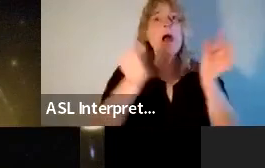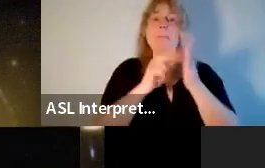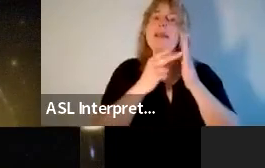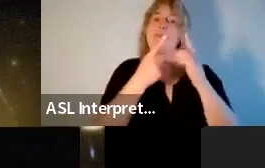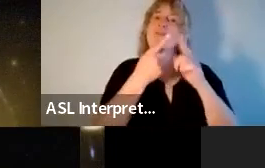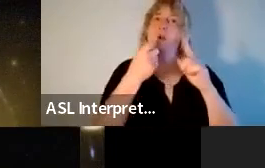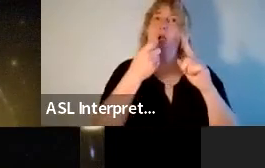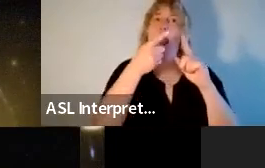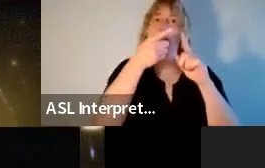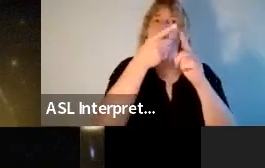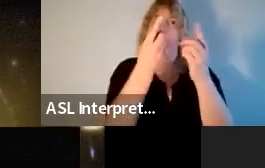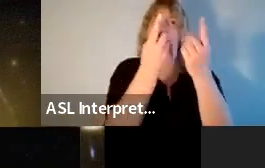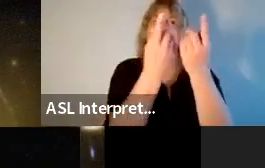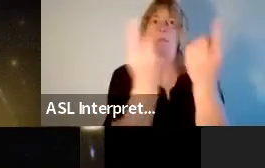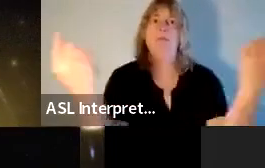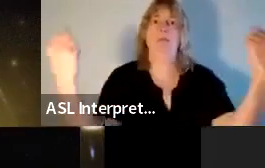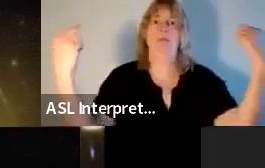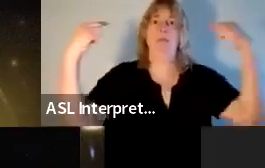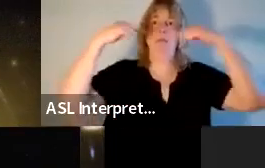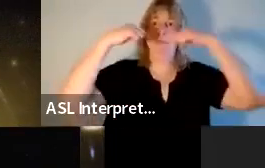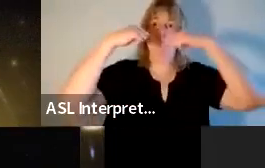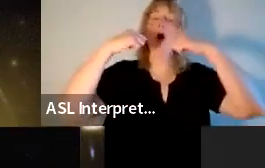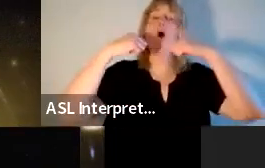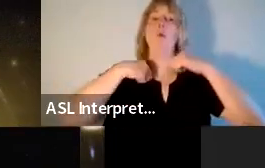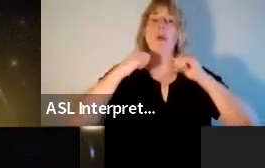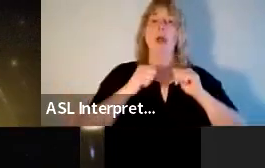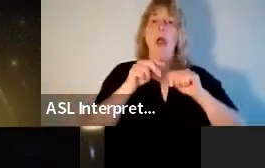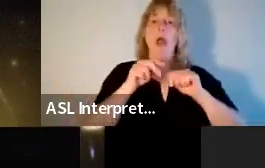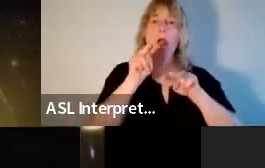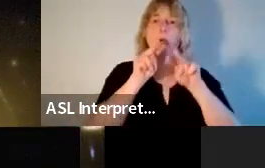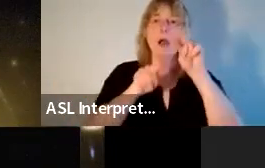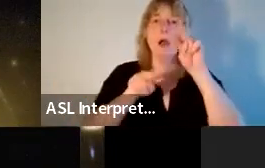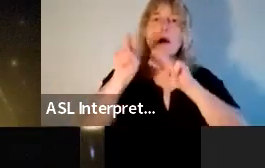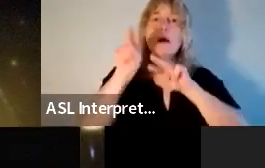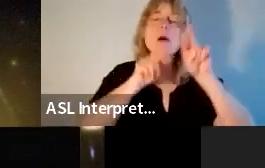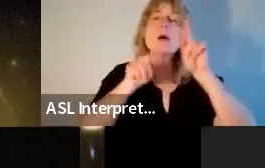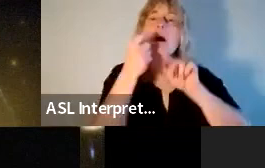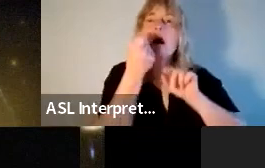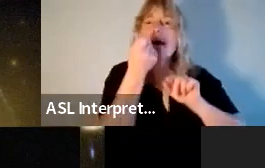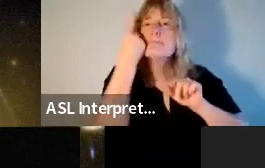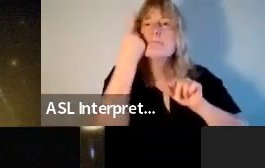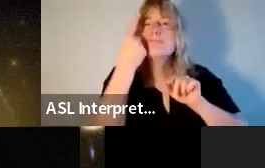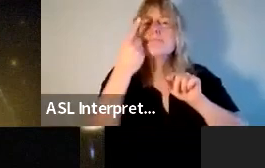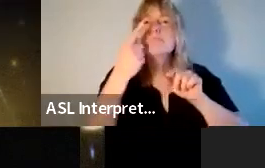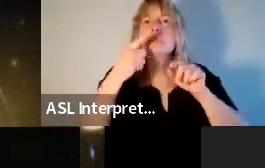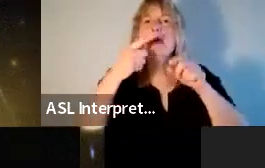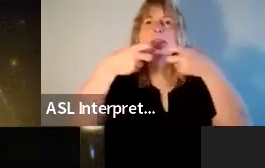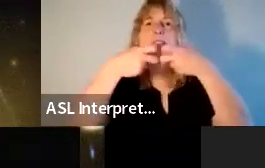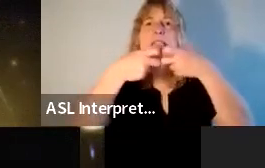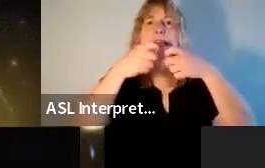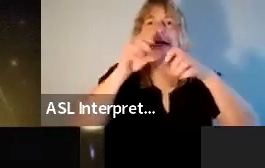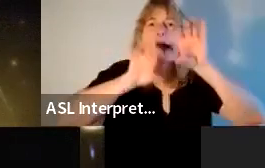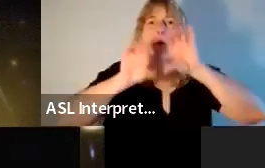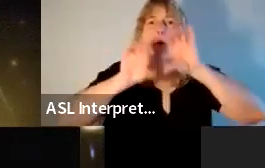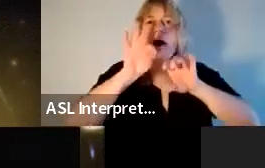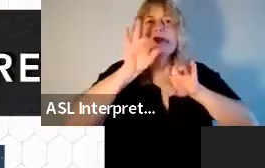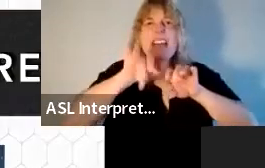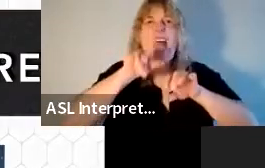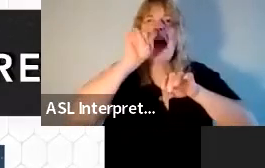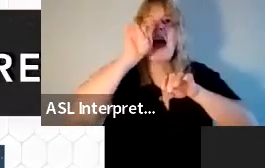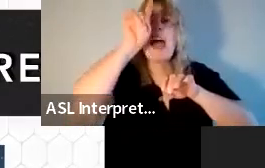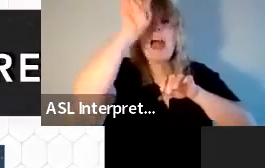shape. And then we can analyze that light to understand the physics and chemistry of early star and galaxy formation.